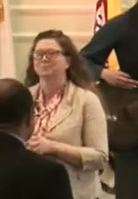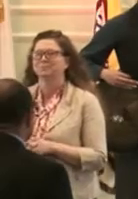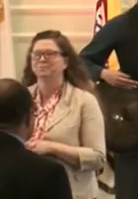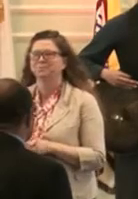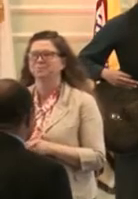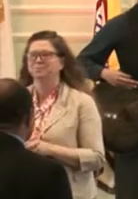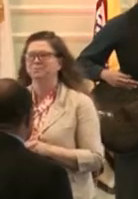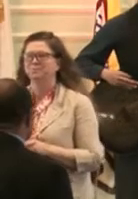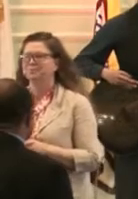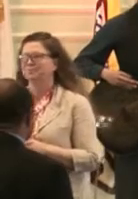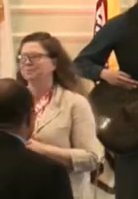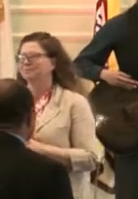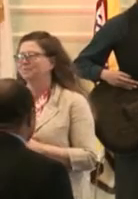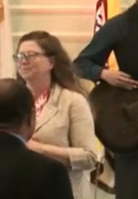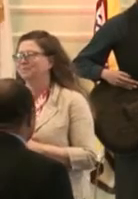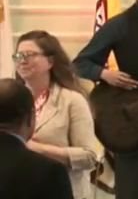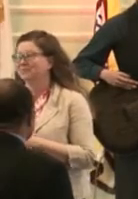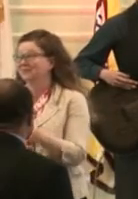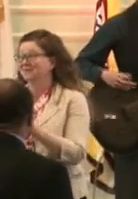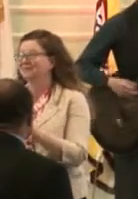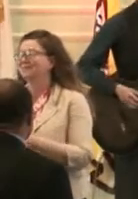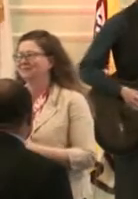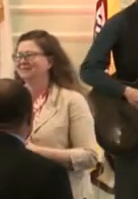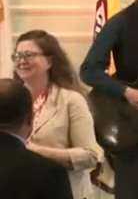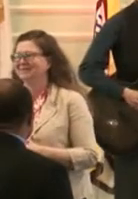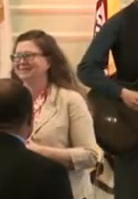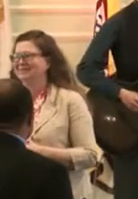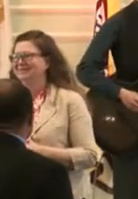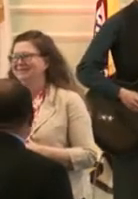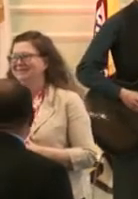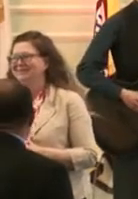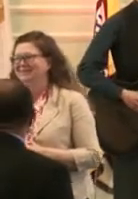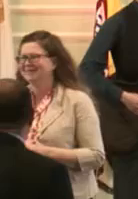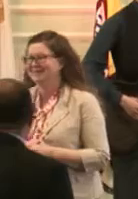Please let us stand as we sing our opening song, He is Lord.